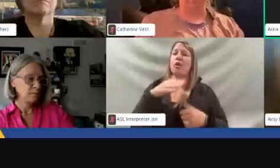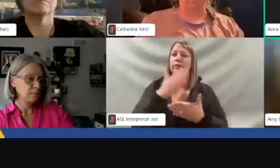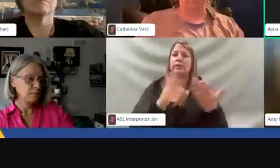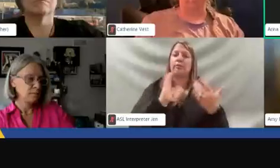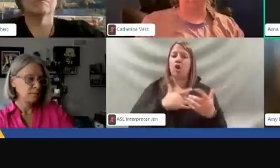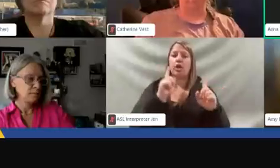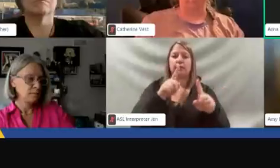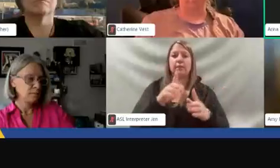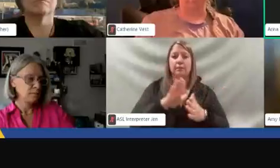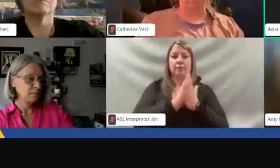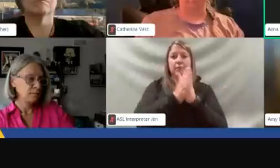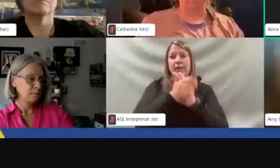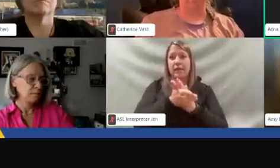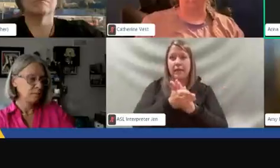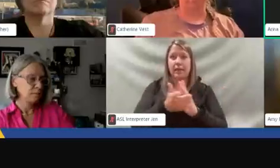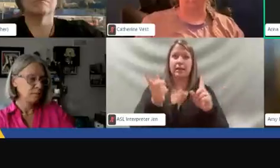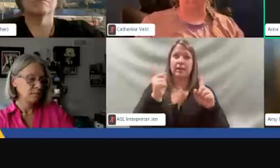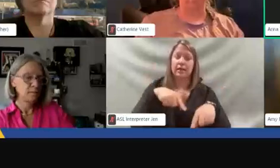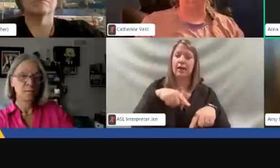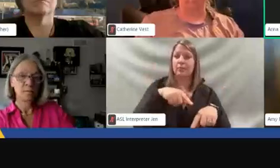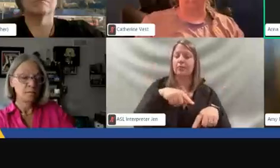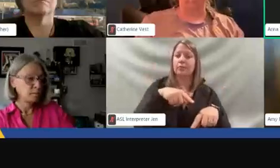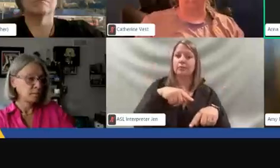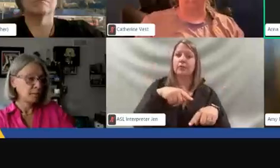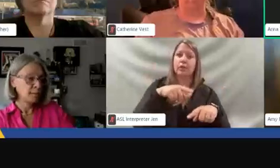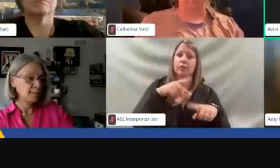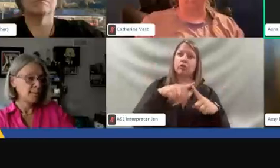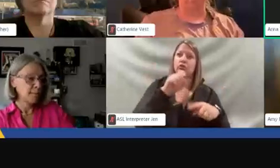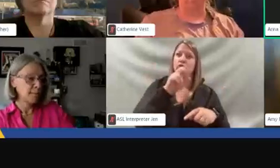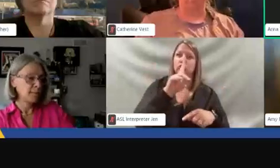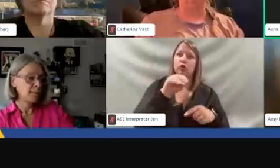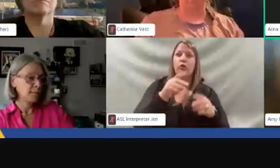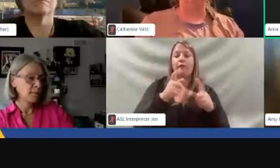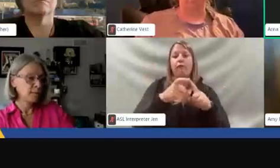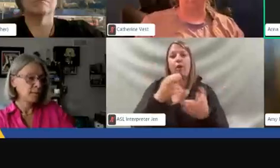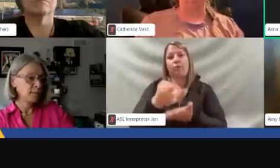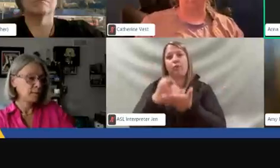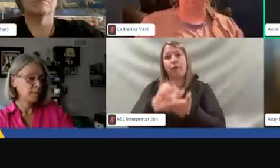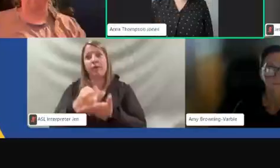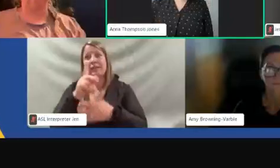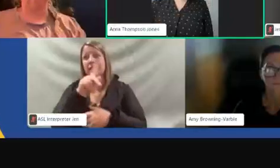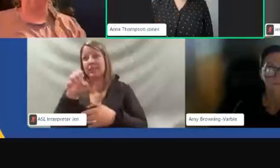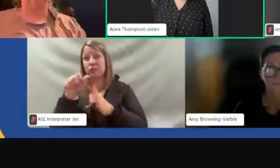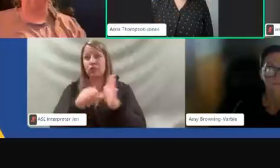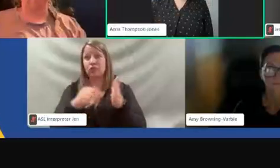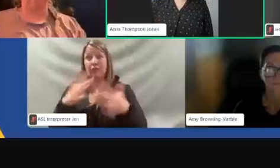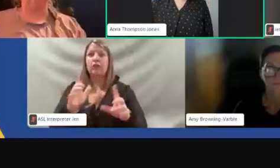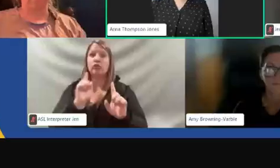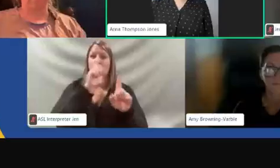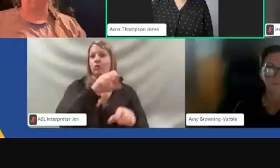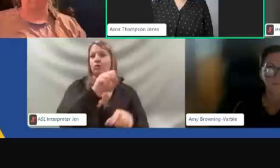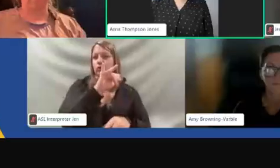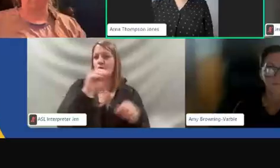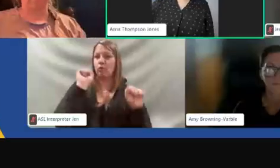our attendees have began coming to studio after being released from rehabilitation for knee surgeries.